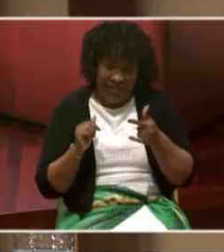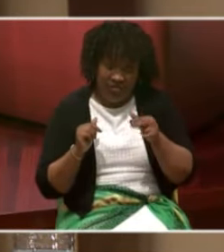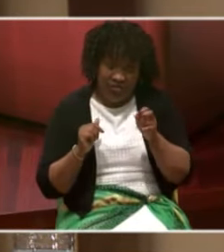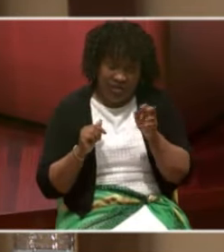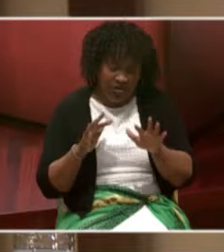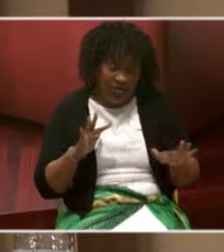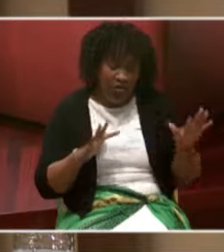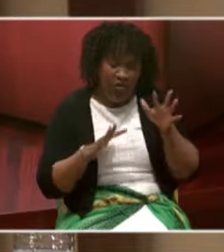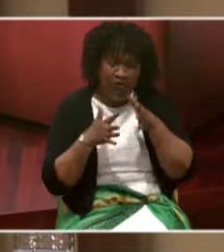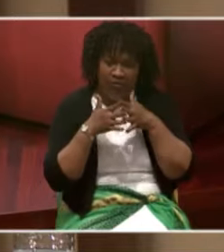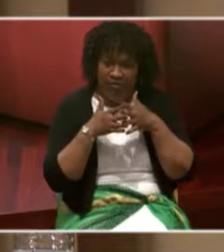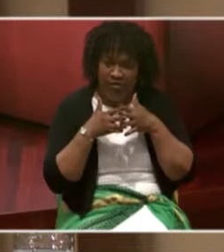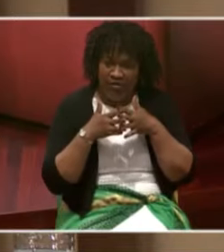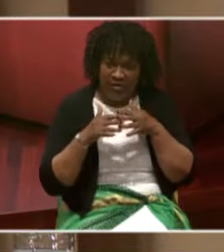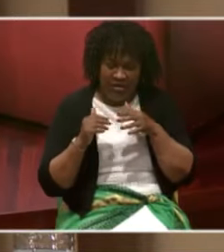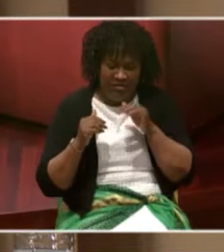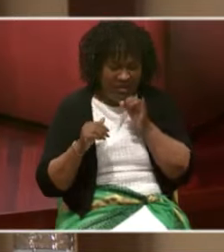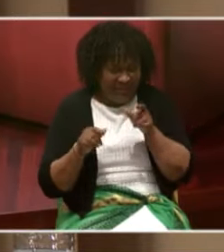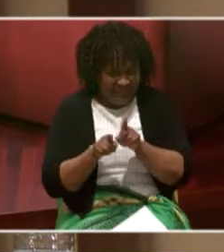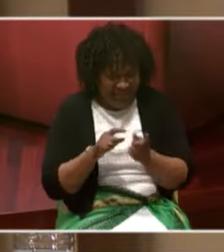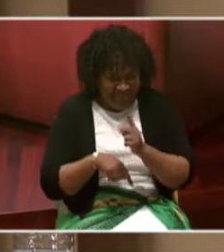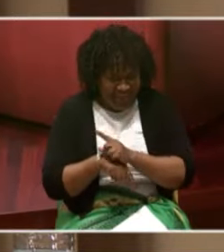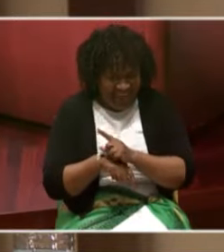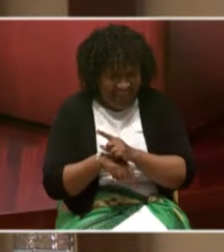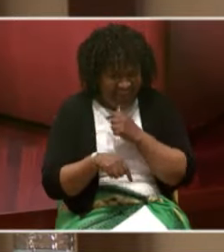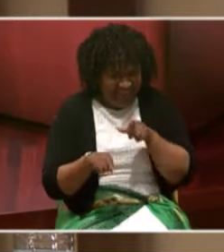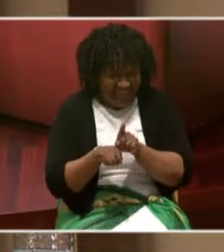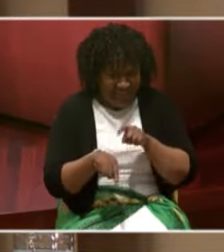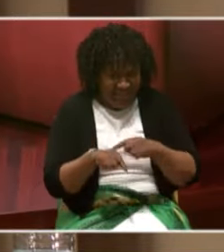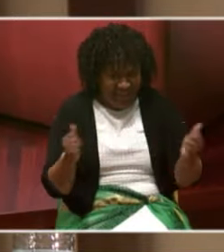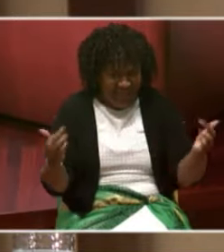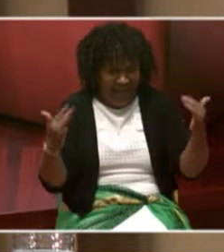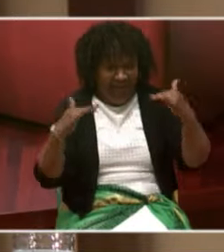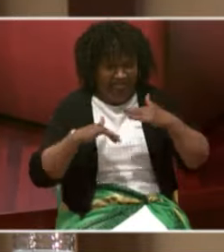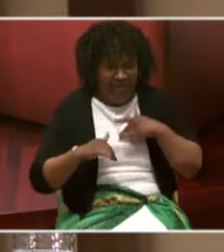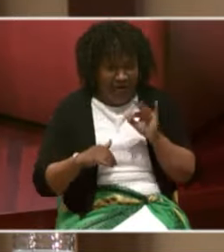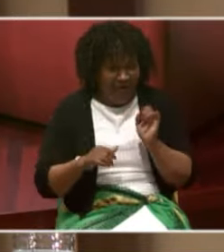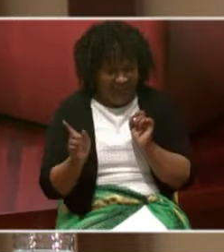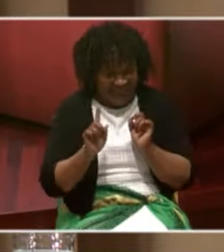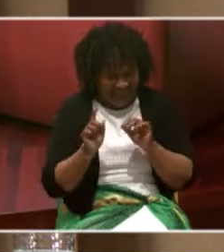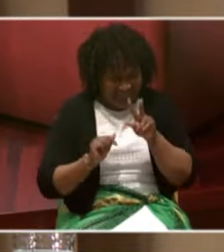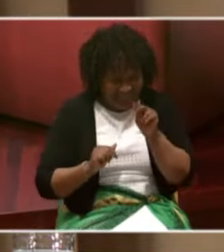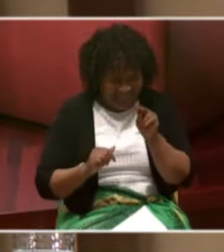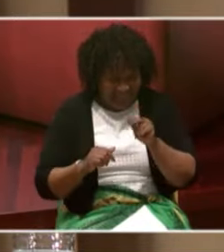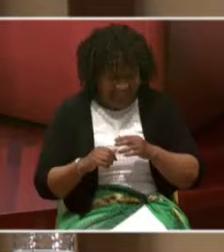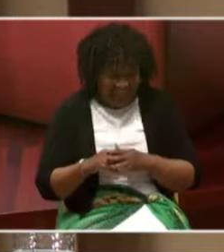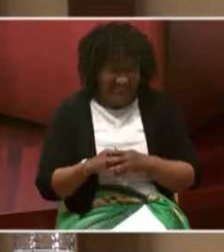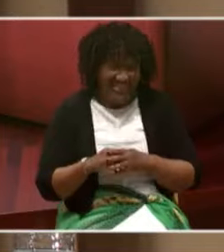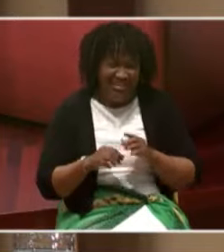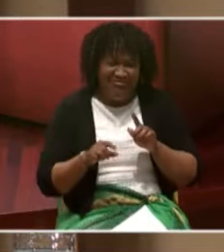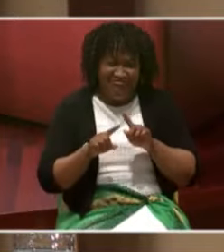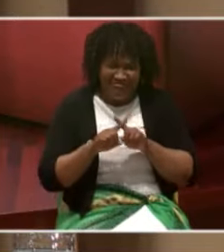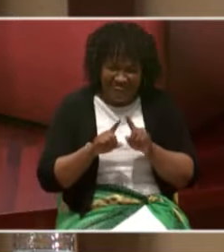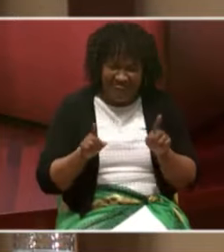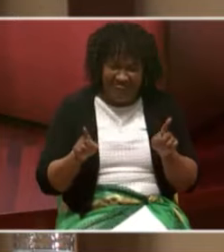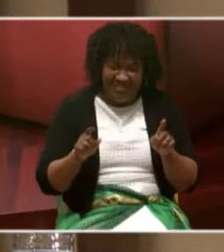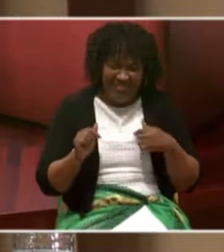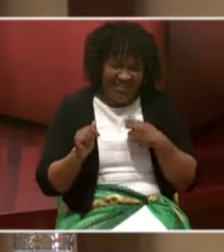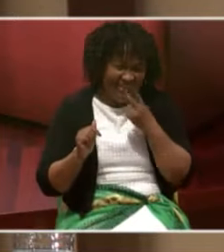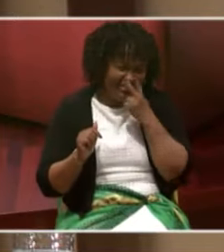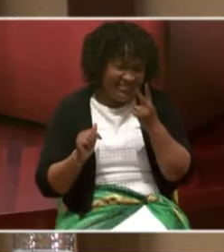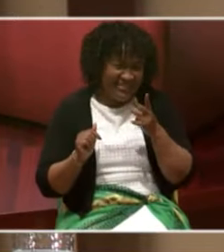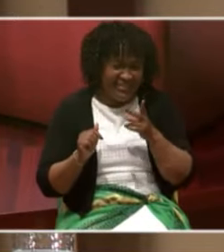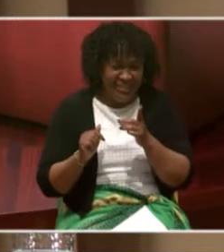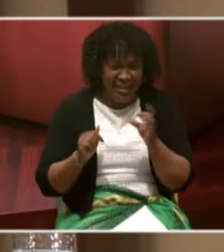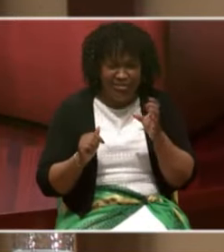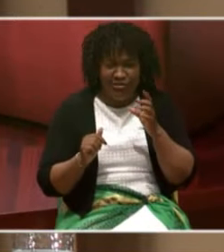rainwater. From time to time, she'd walk out into the woods and cut branches from a dogwood tree and make a broom, and